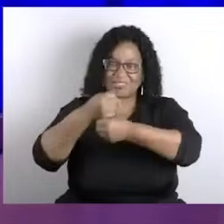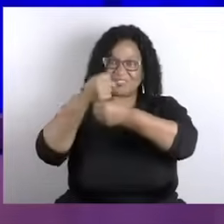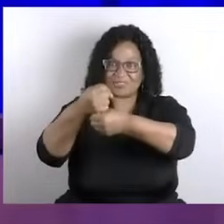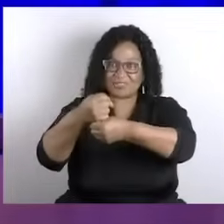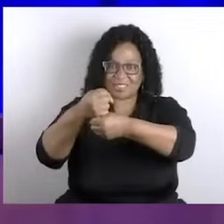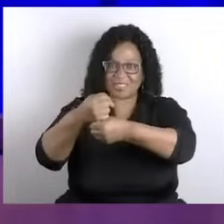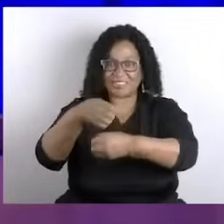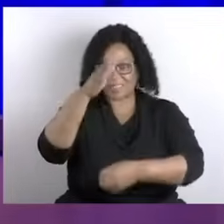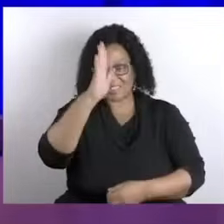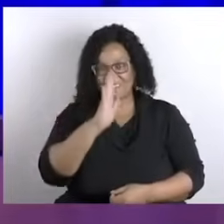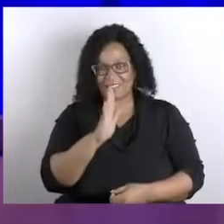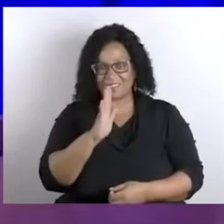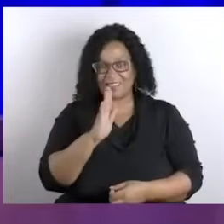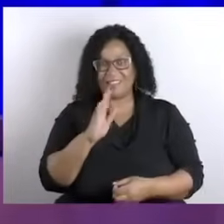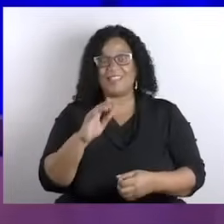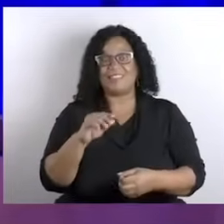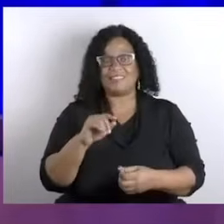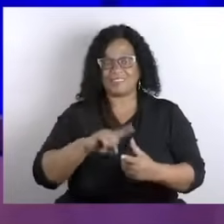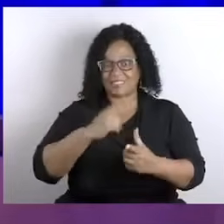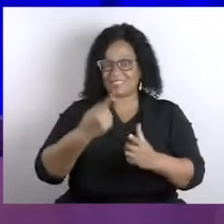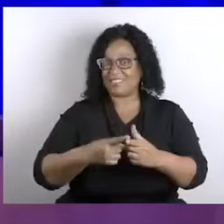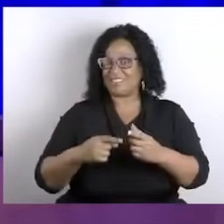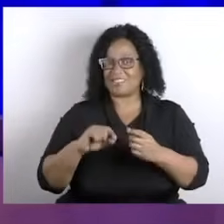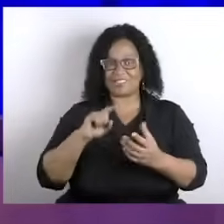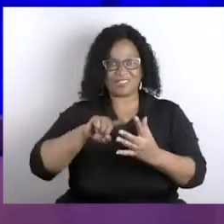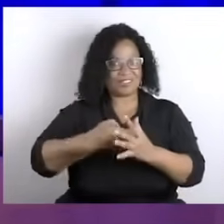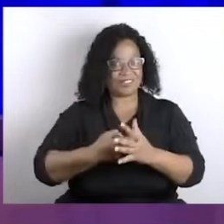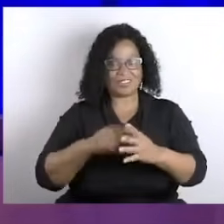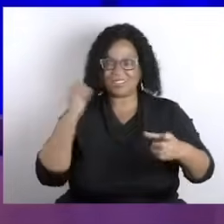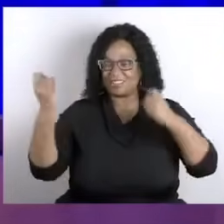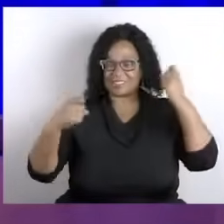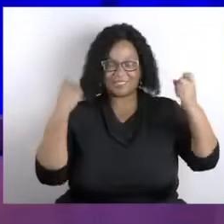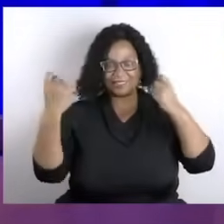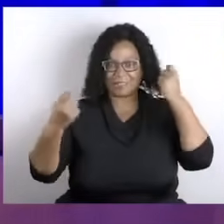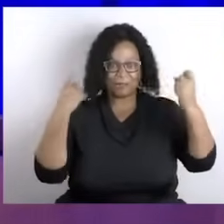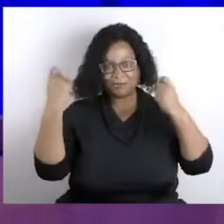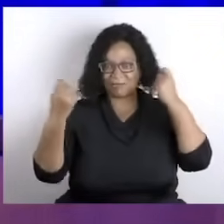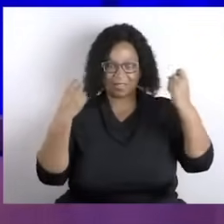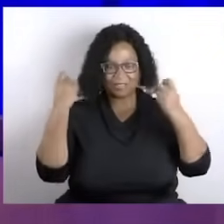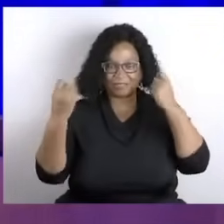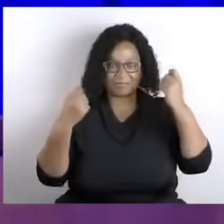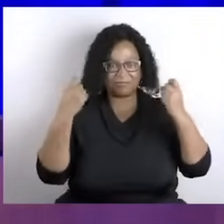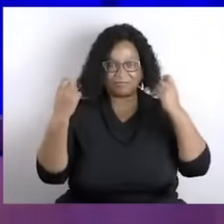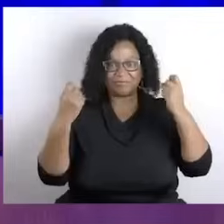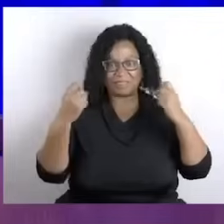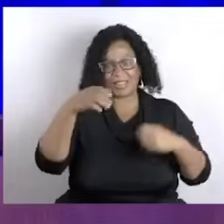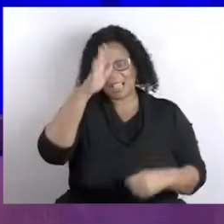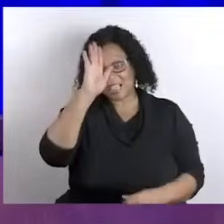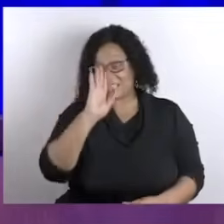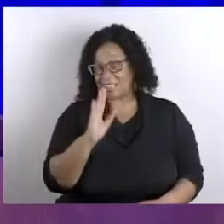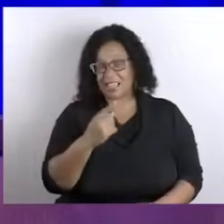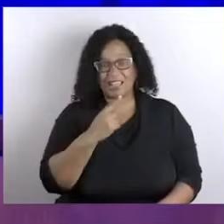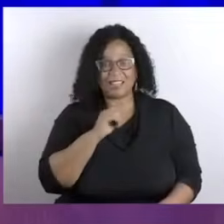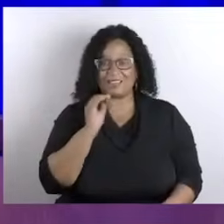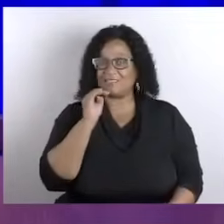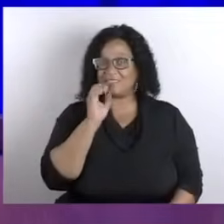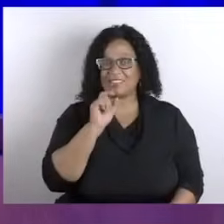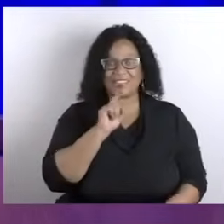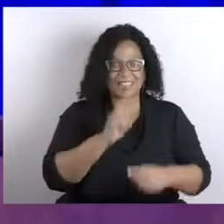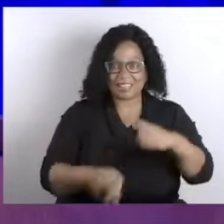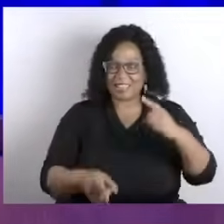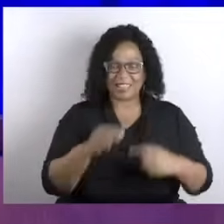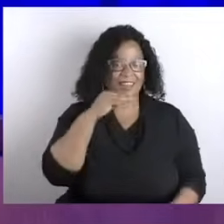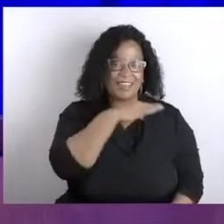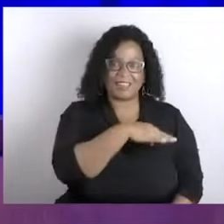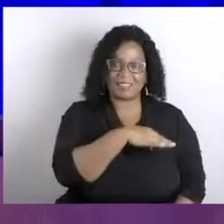celebrate the fact that God keeps his word. The Bible says that God is not a man that he should lie, nor the son of man